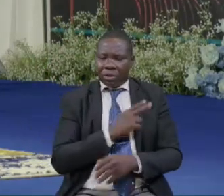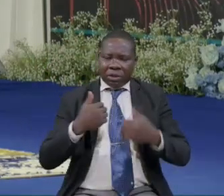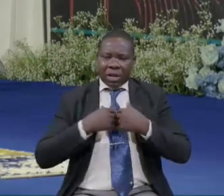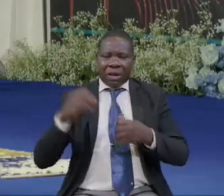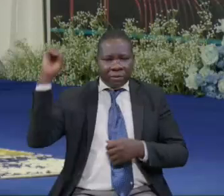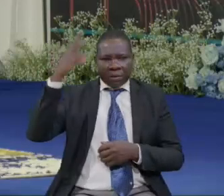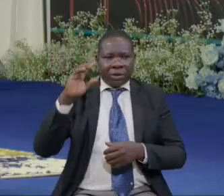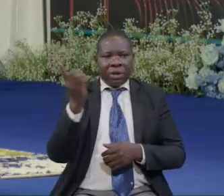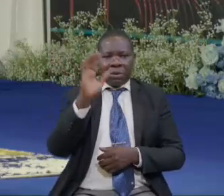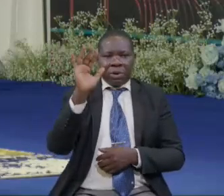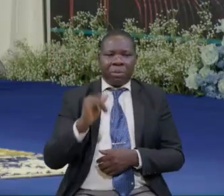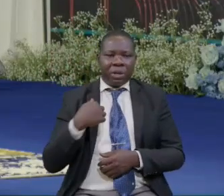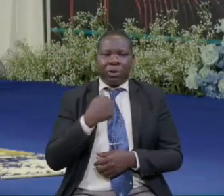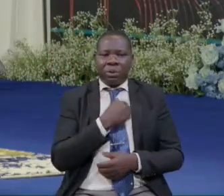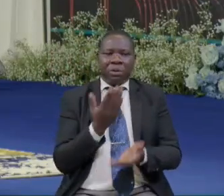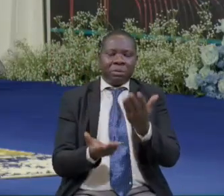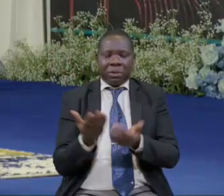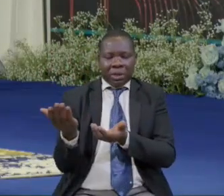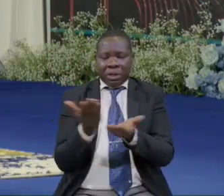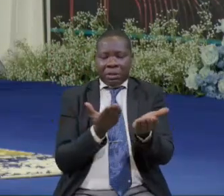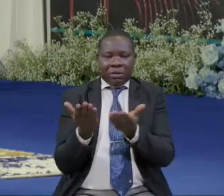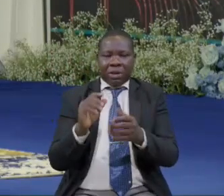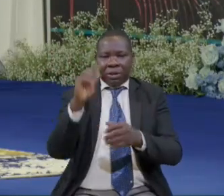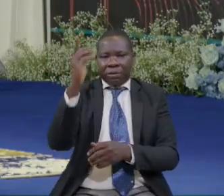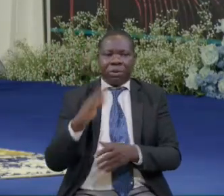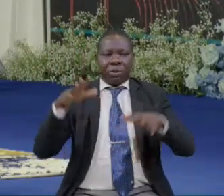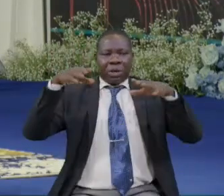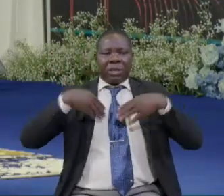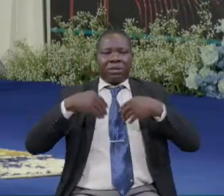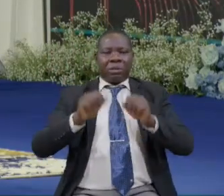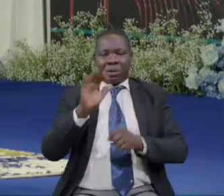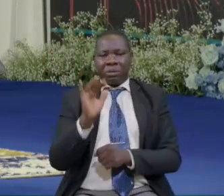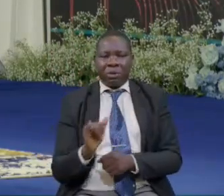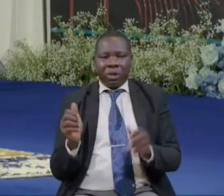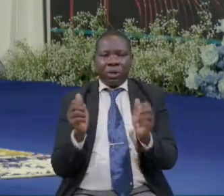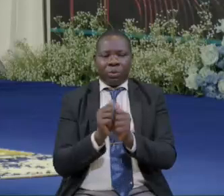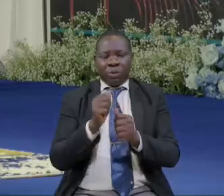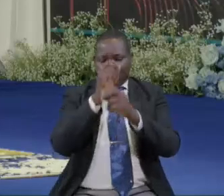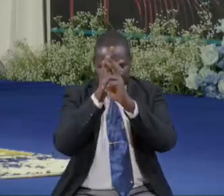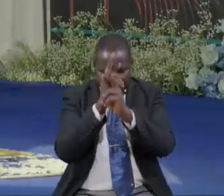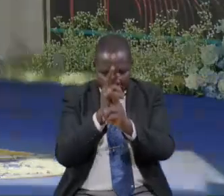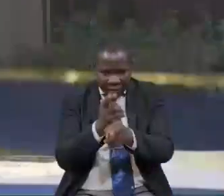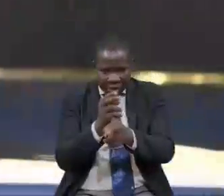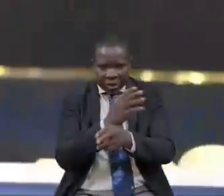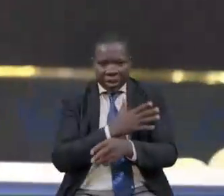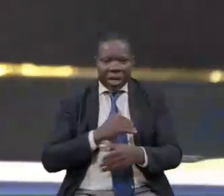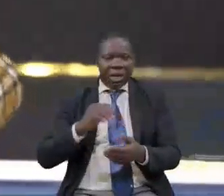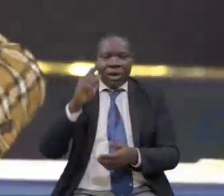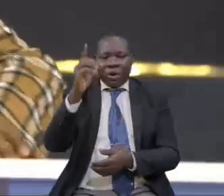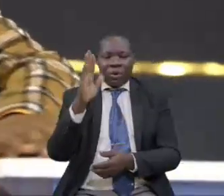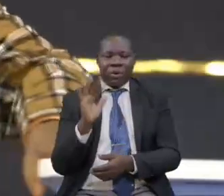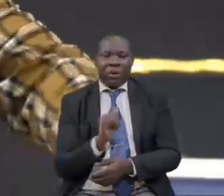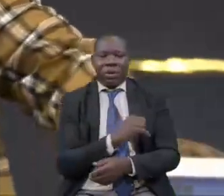serve God acceptably with reverence and godly fear. Those who